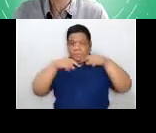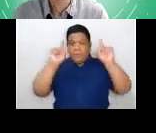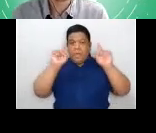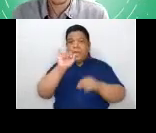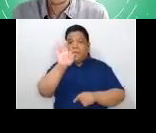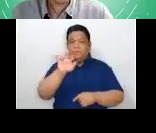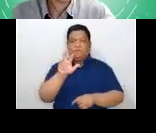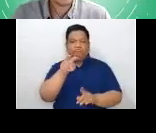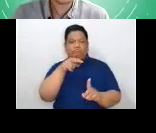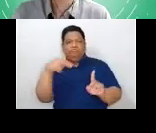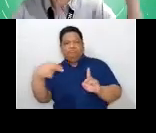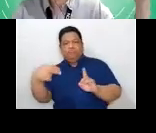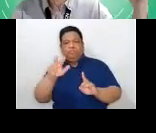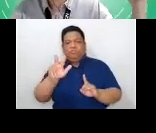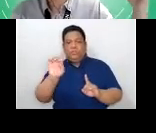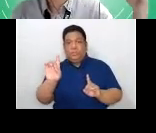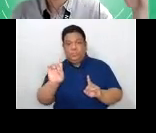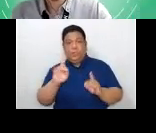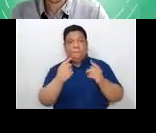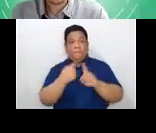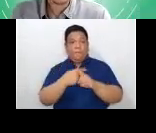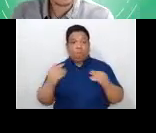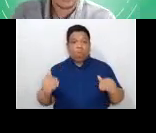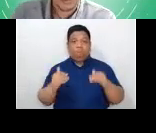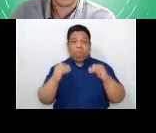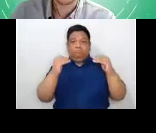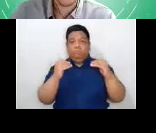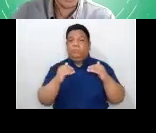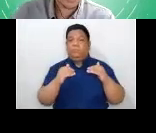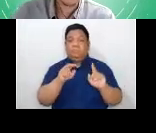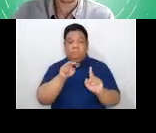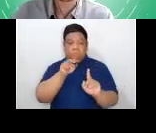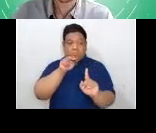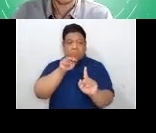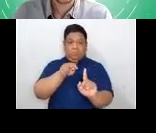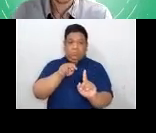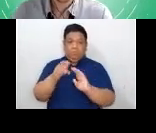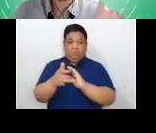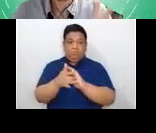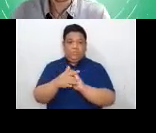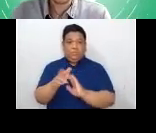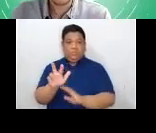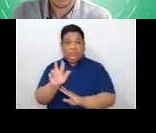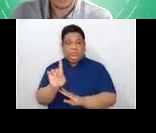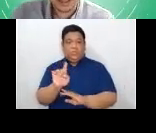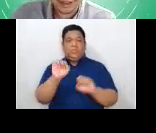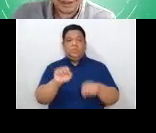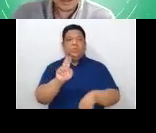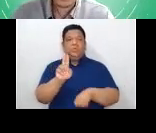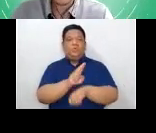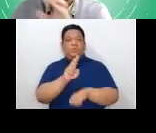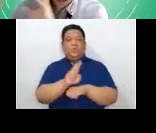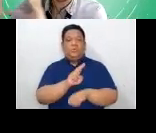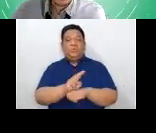3D. Then you can take it a step further. Instead of just staring at a digital 3D model, you can use a fabrication